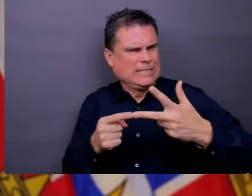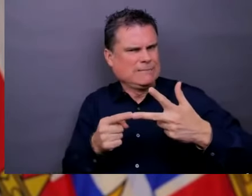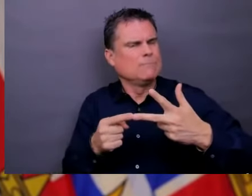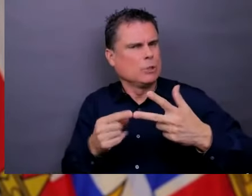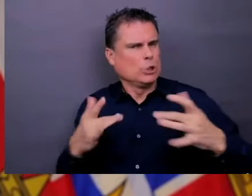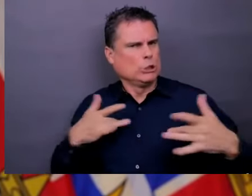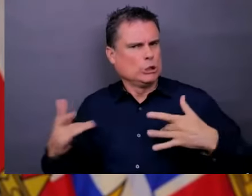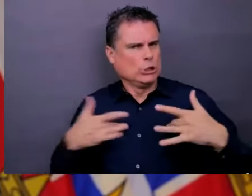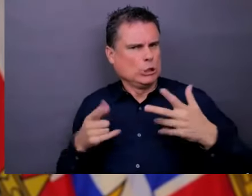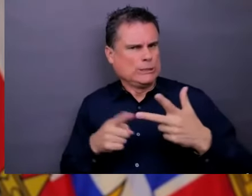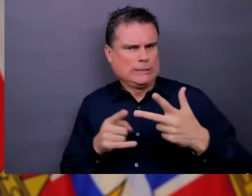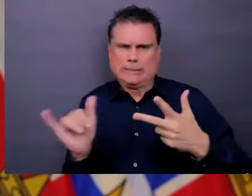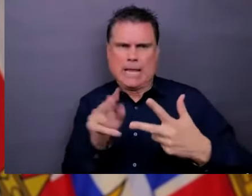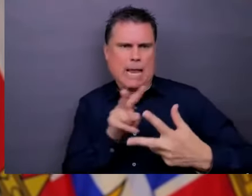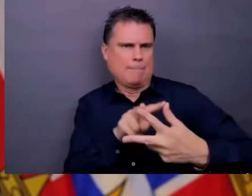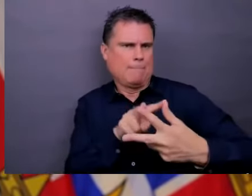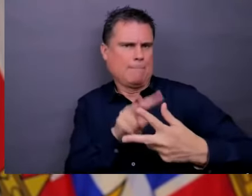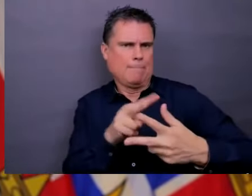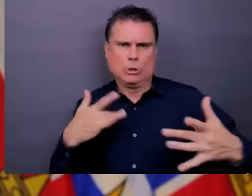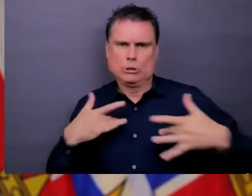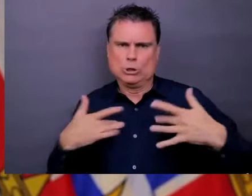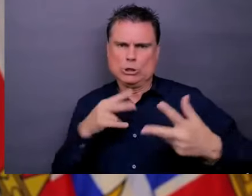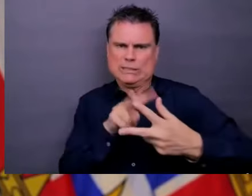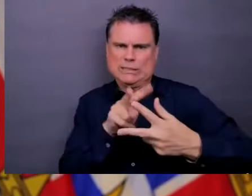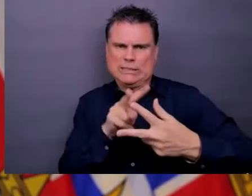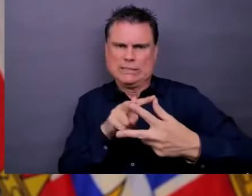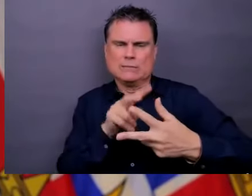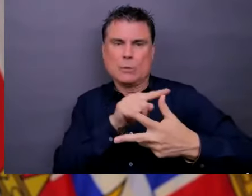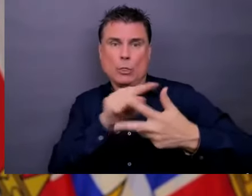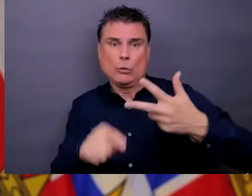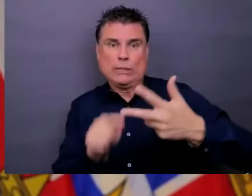the mutations that are involved.